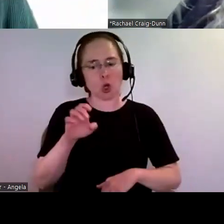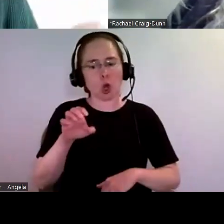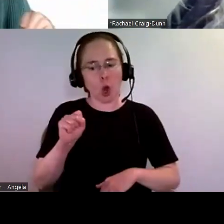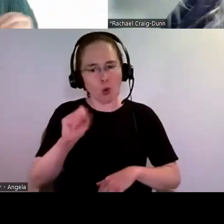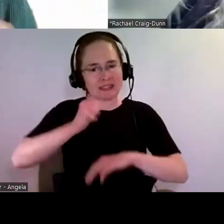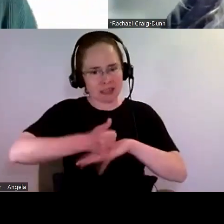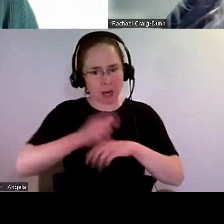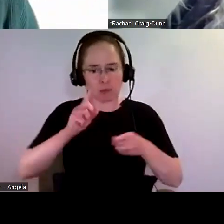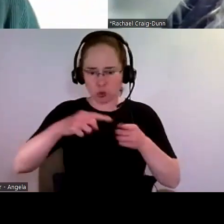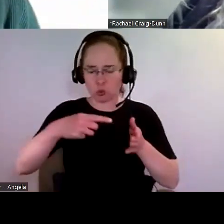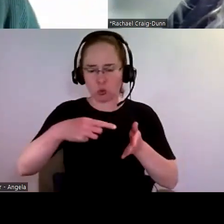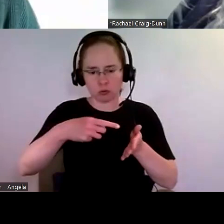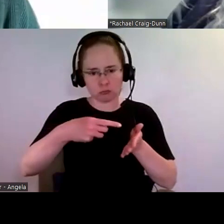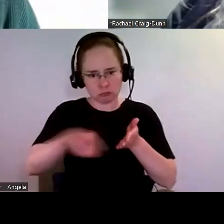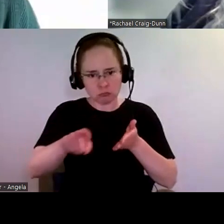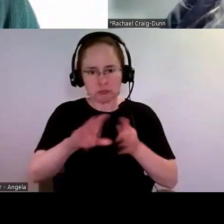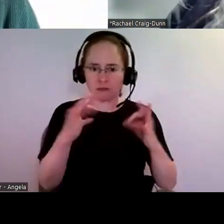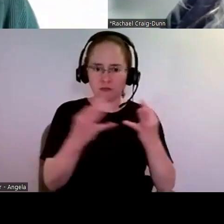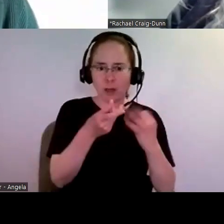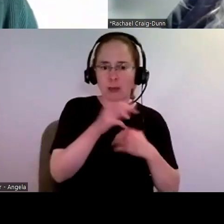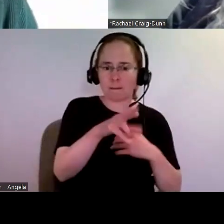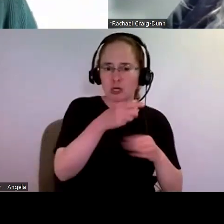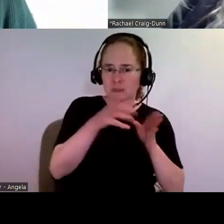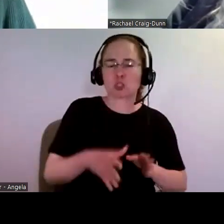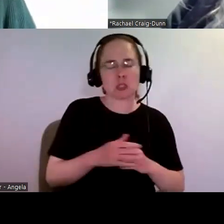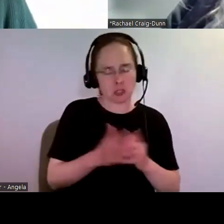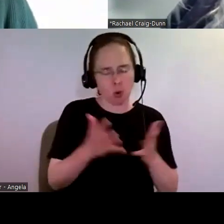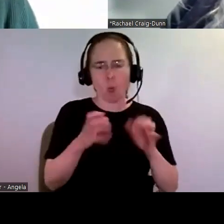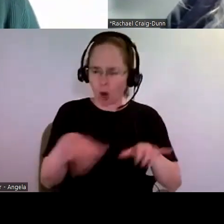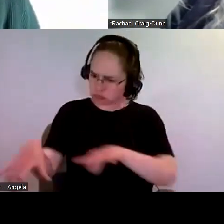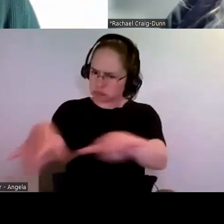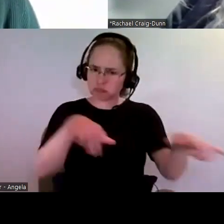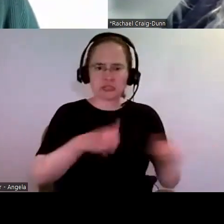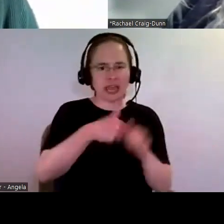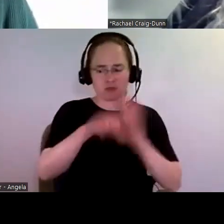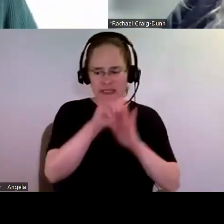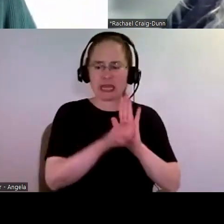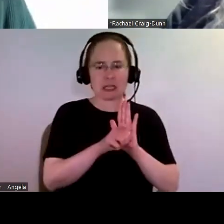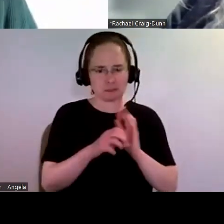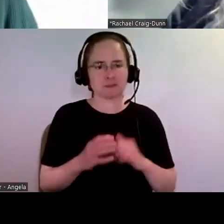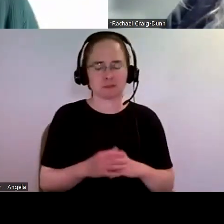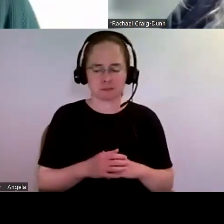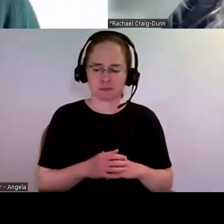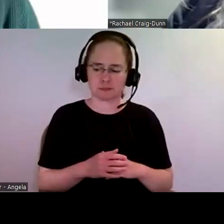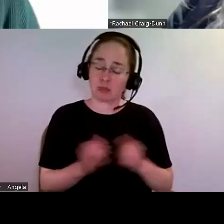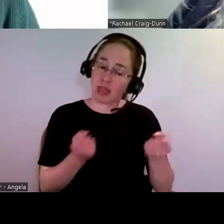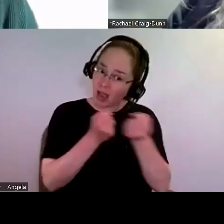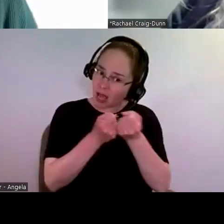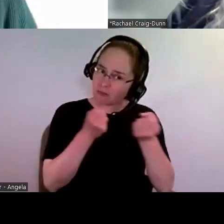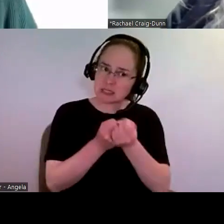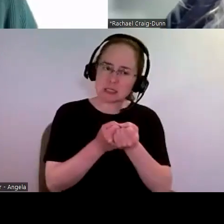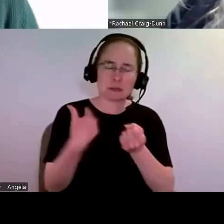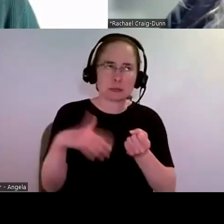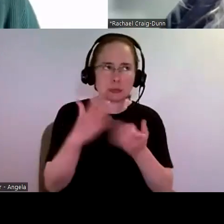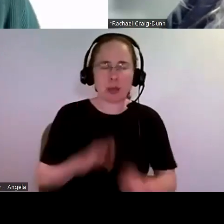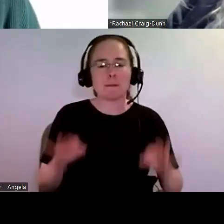they can fund family peer specialists. And we just want that to be the case in every state across the nation. So advocacy is super important.